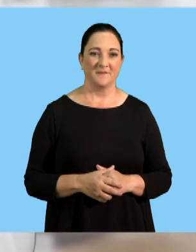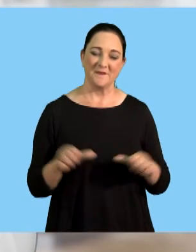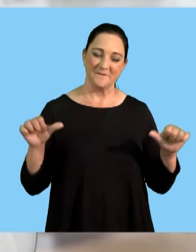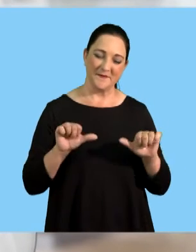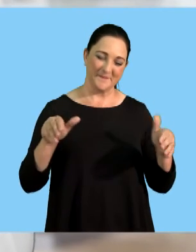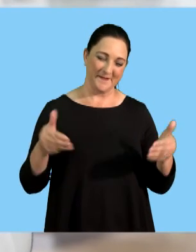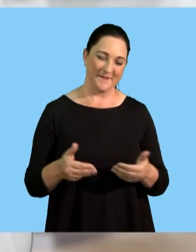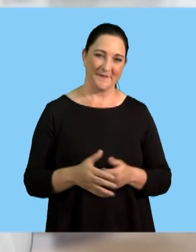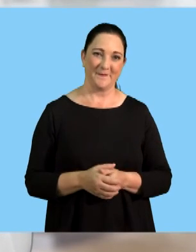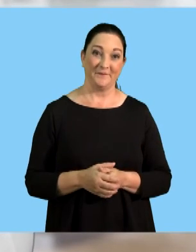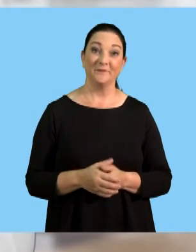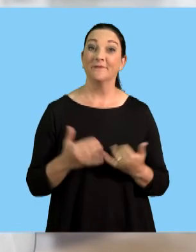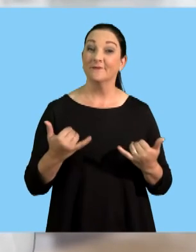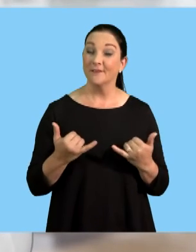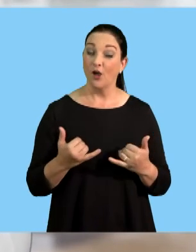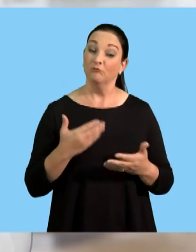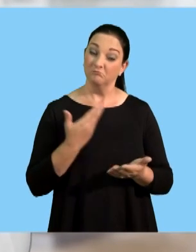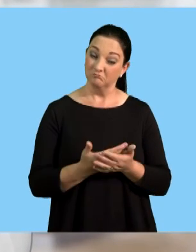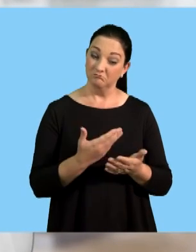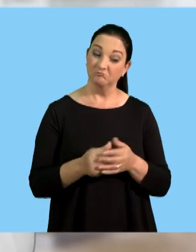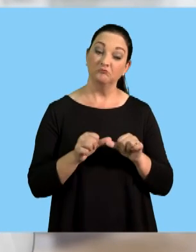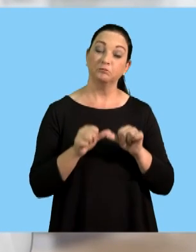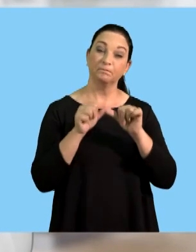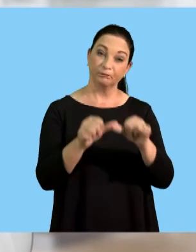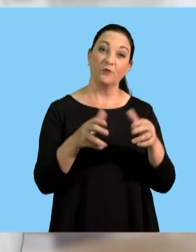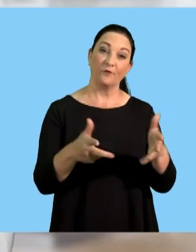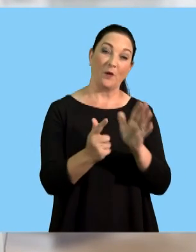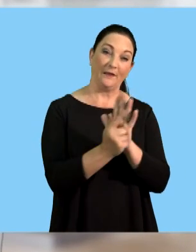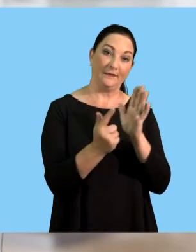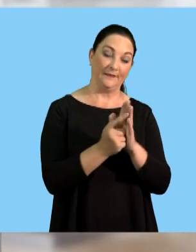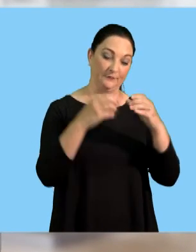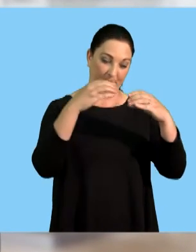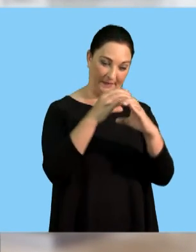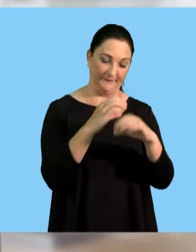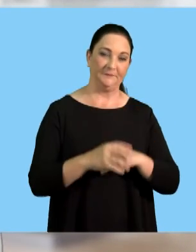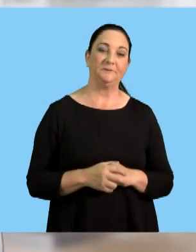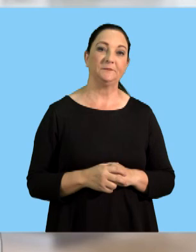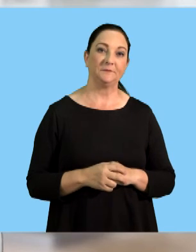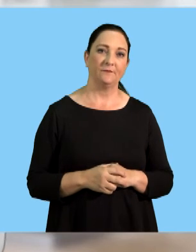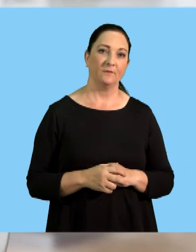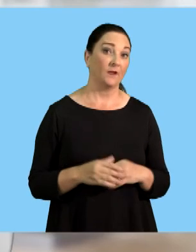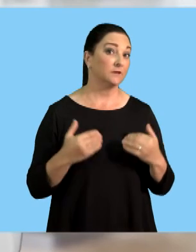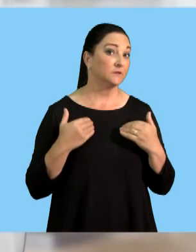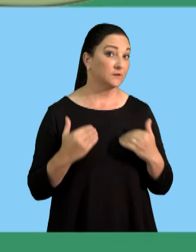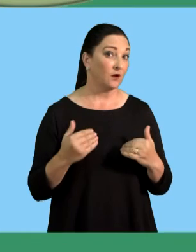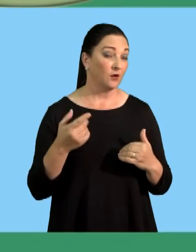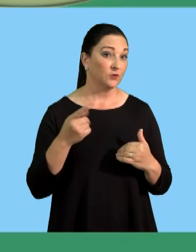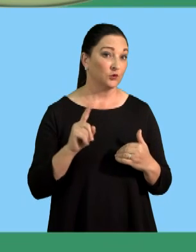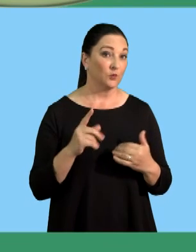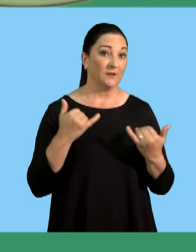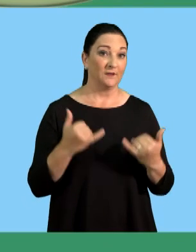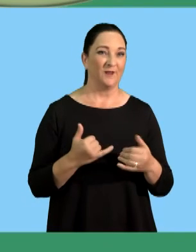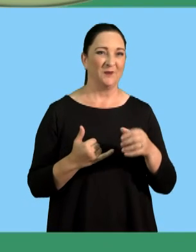Welcome back. Now let us proceed with our main part of the lesson. We'll start by looking into the meaning